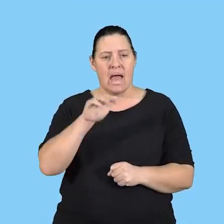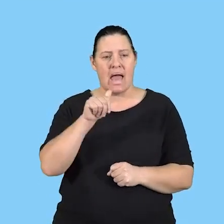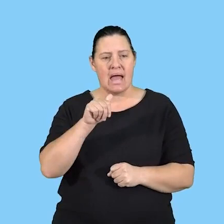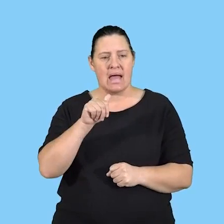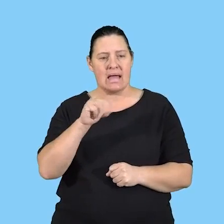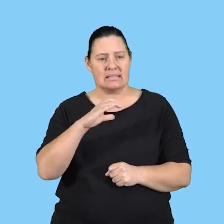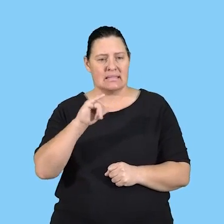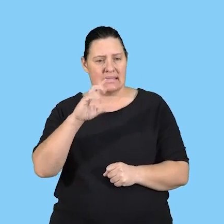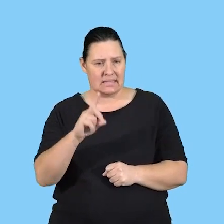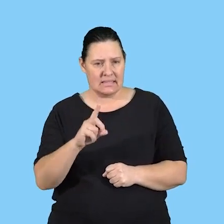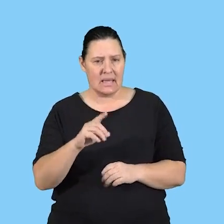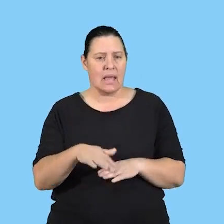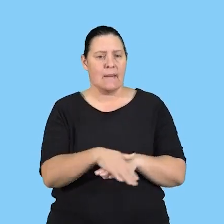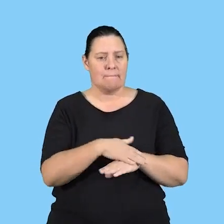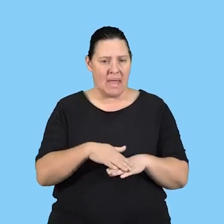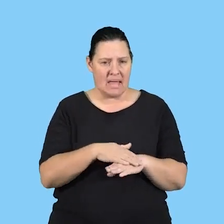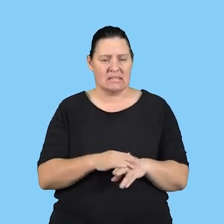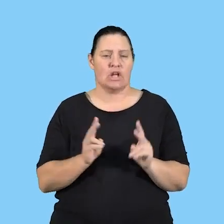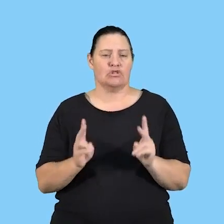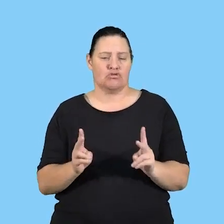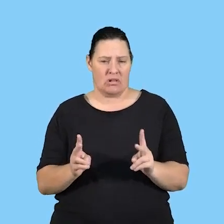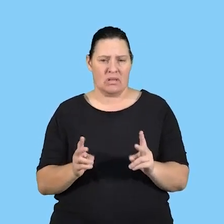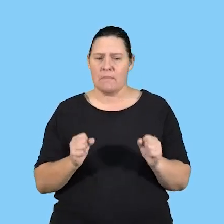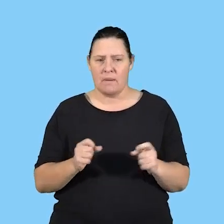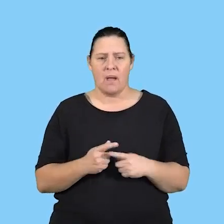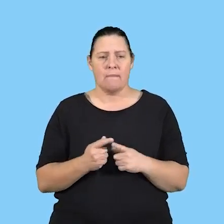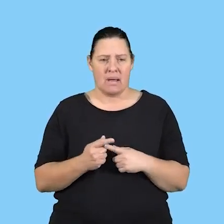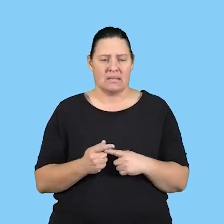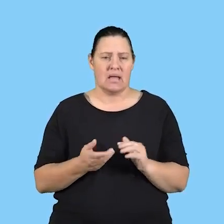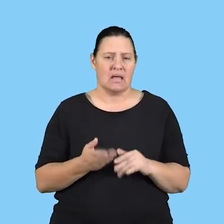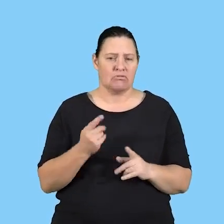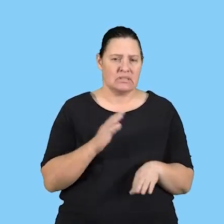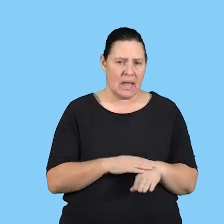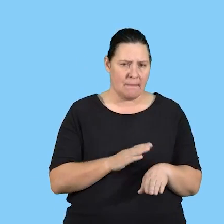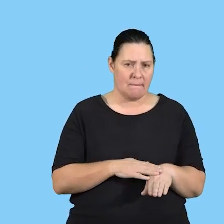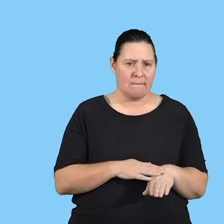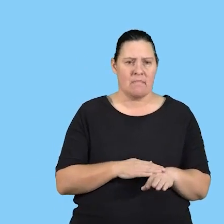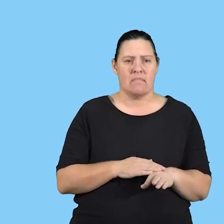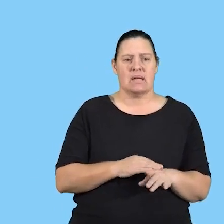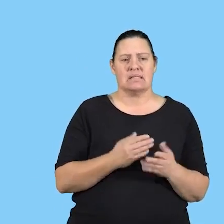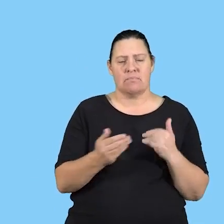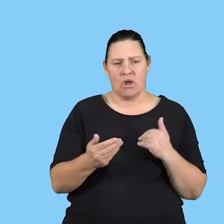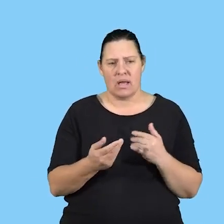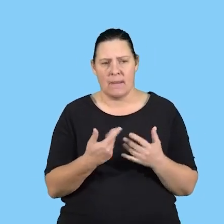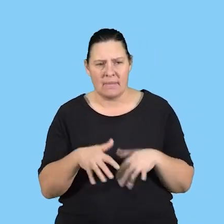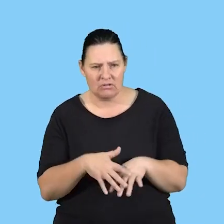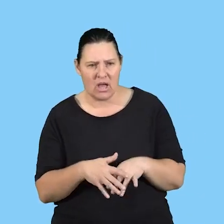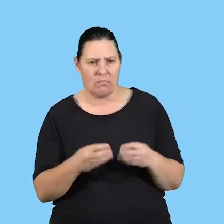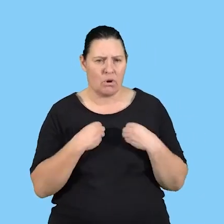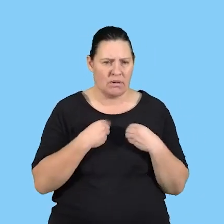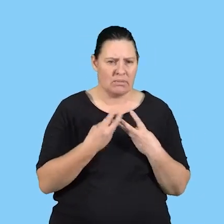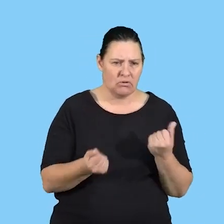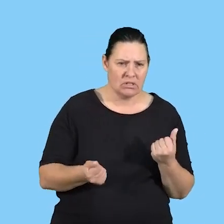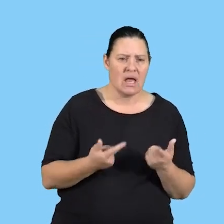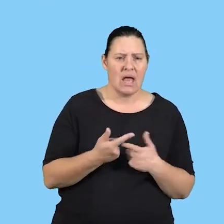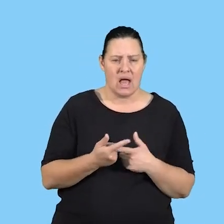acids, bases, and neutrals. That's it. But we increased time for properties of materials, separating mixtures, and then we